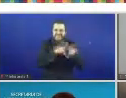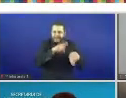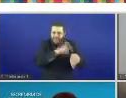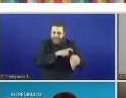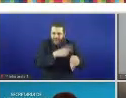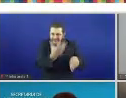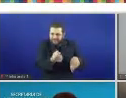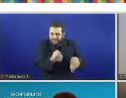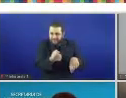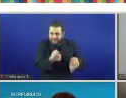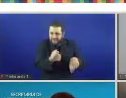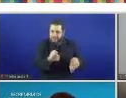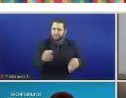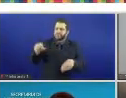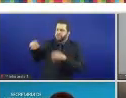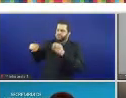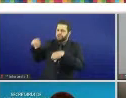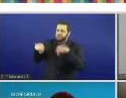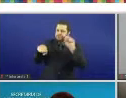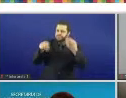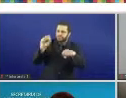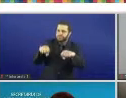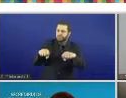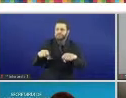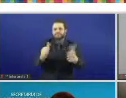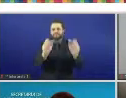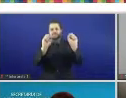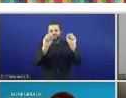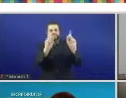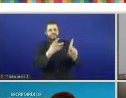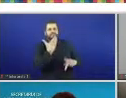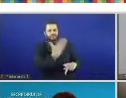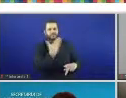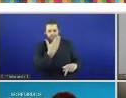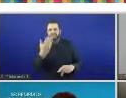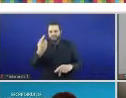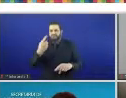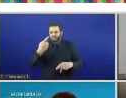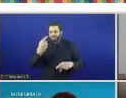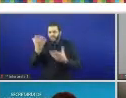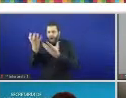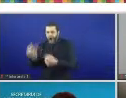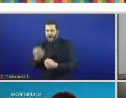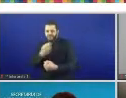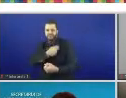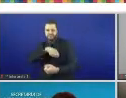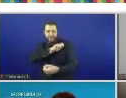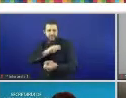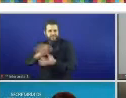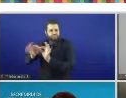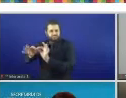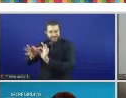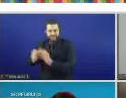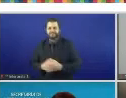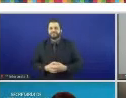you. Okay, so I will continue. So we are at a moment in time right now where we are seeing all over the world the growth